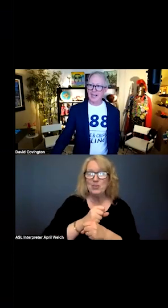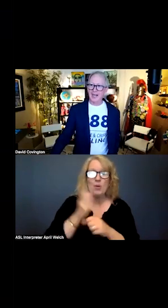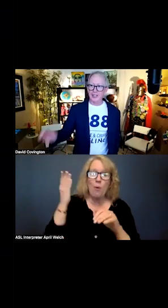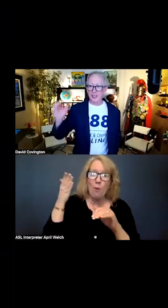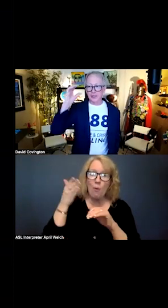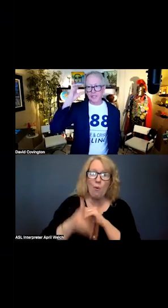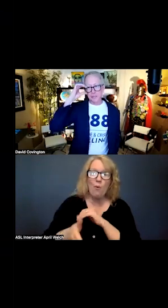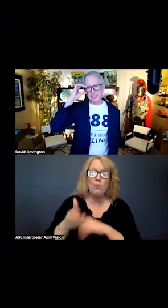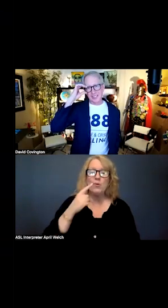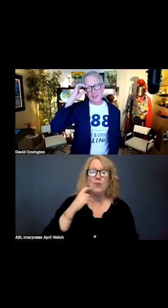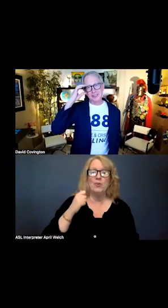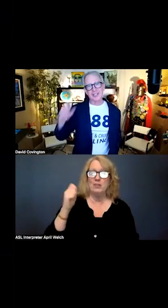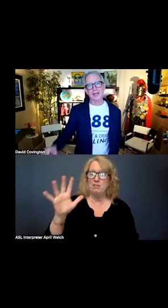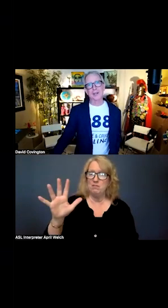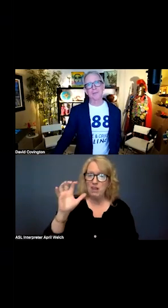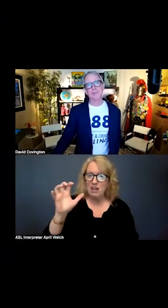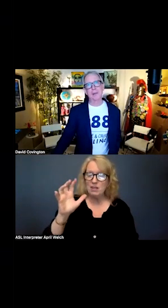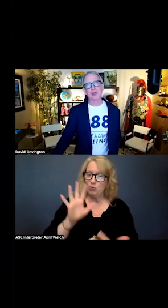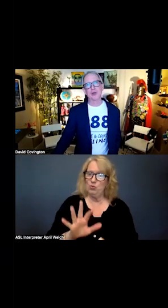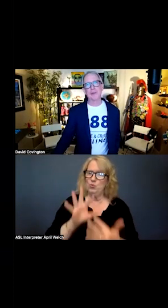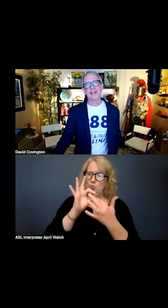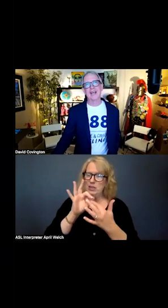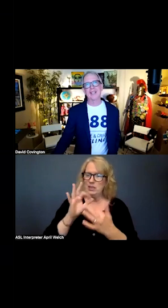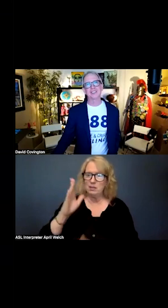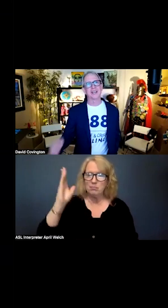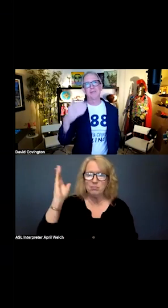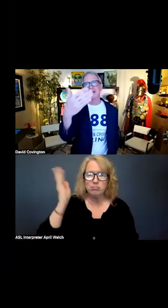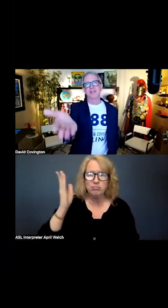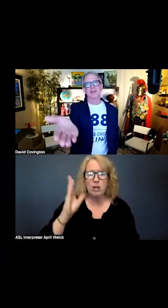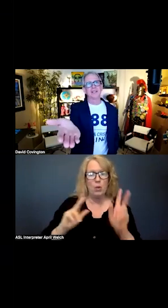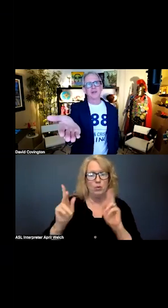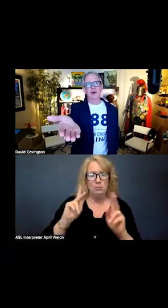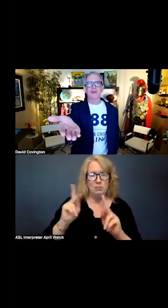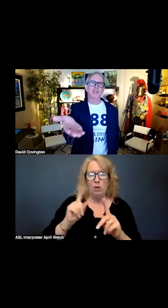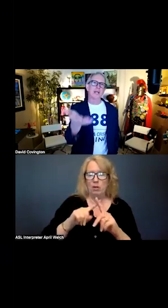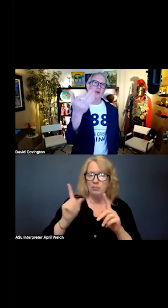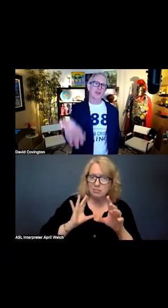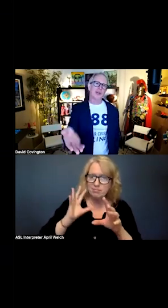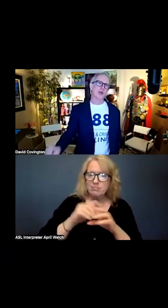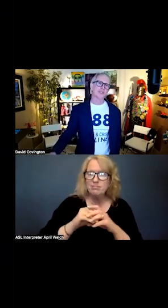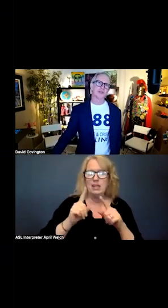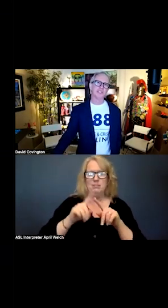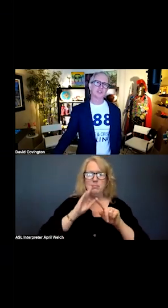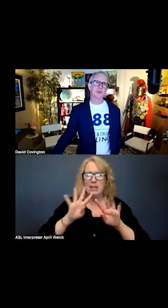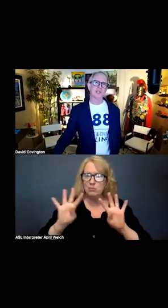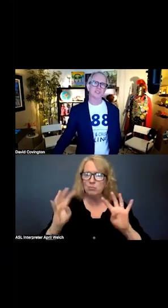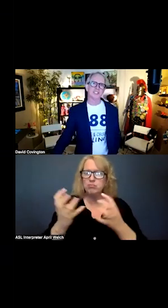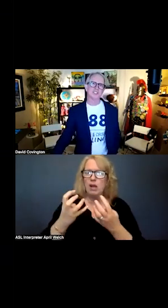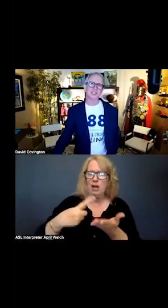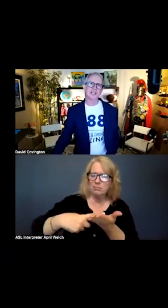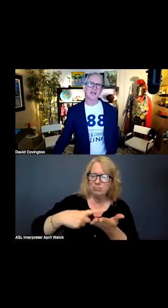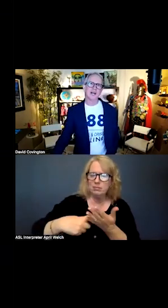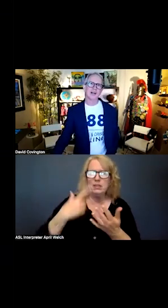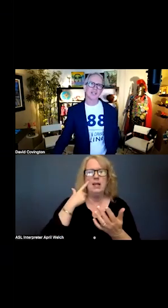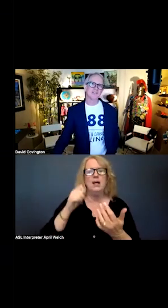500 unique presenters, people who've been engaged. They've been in the round table. They brought you a featured